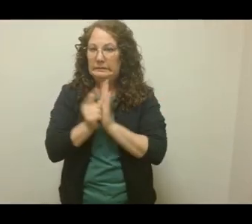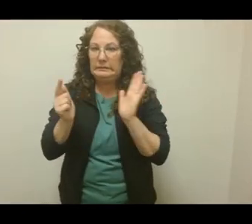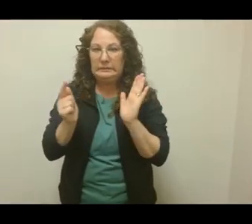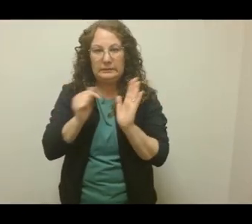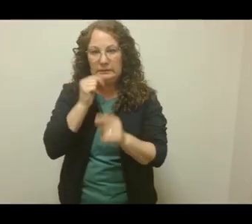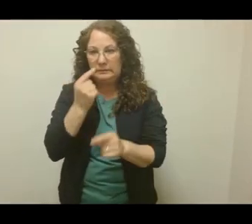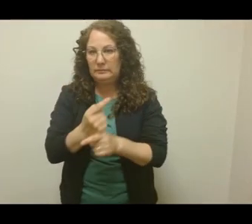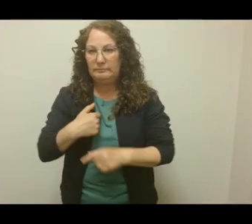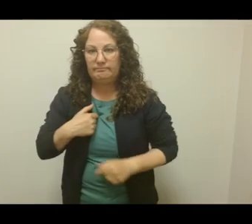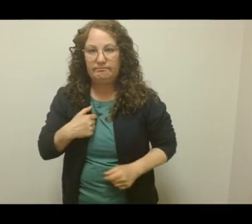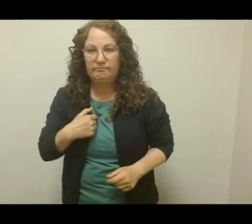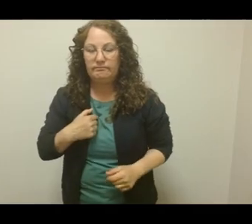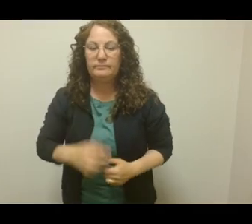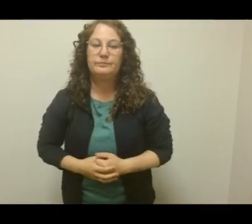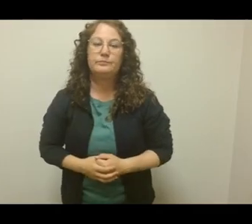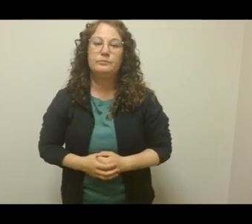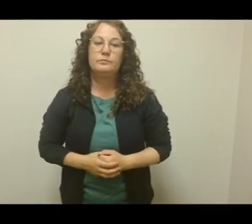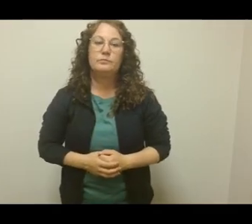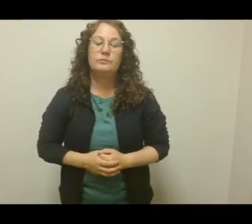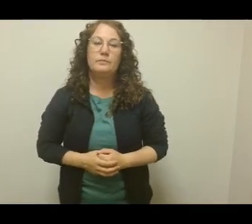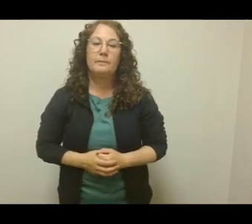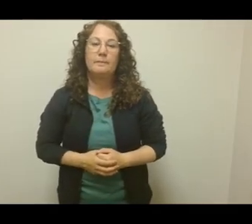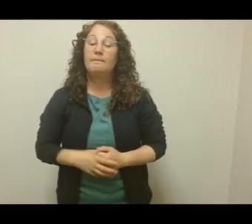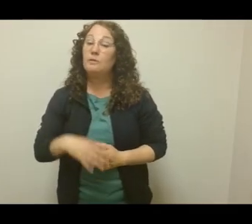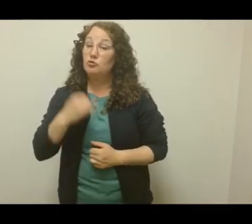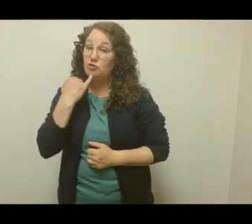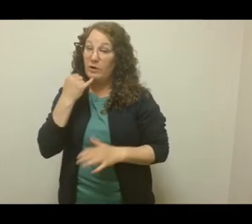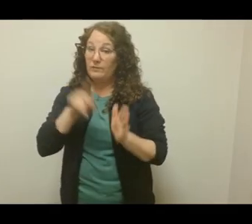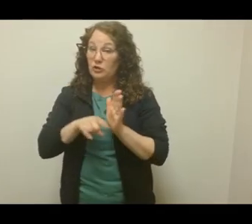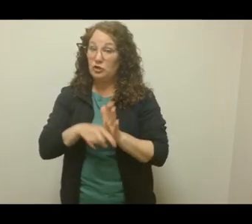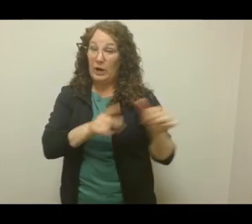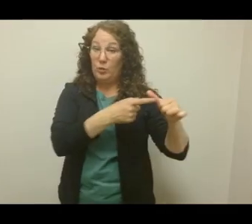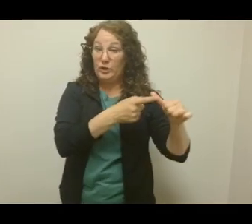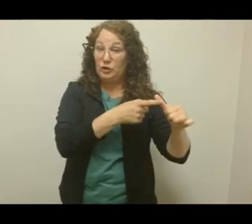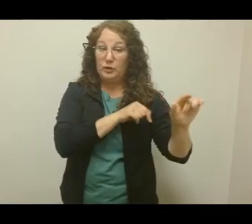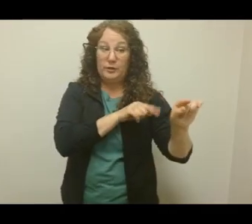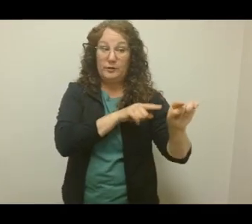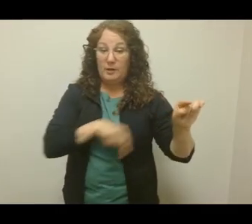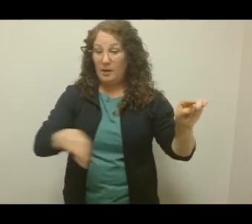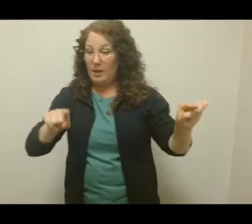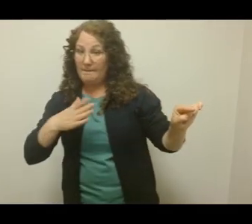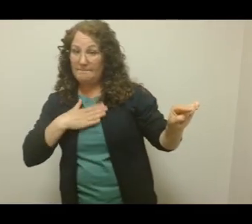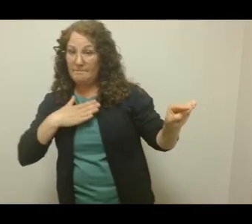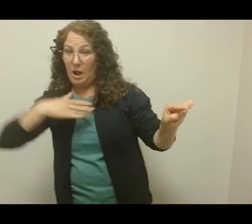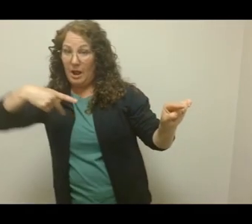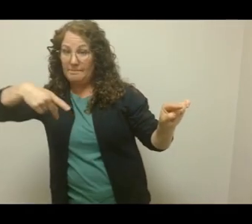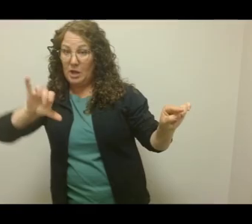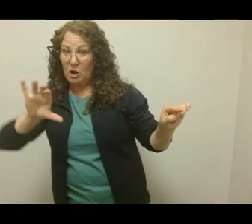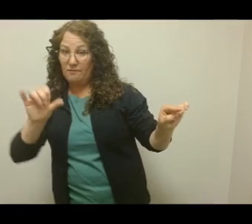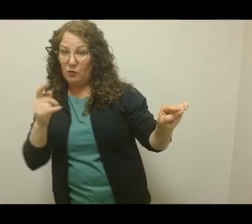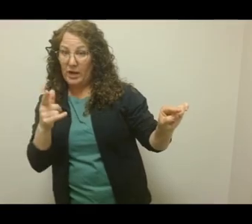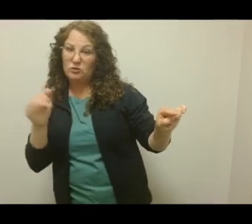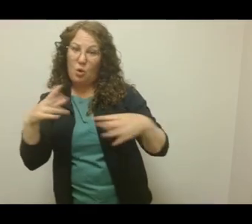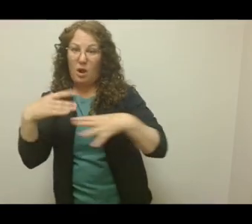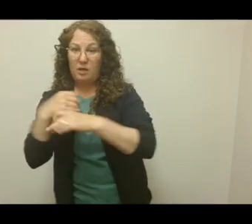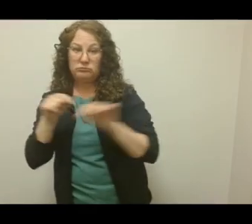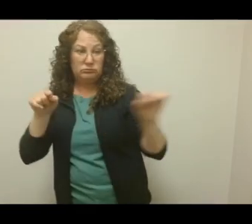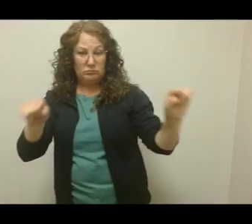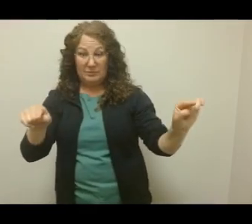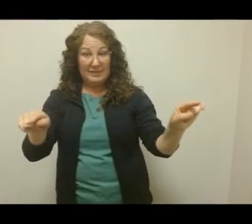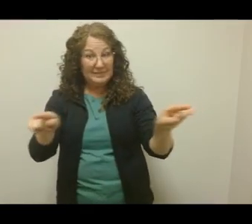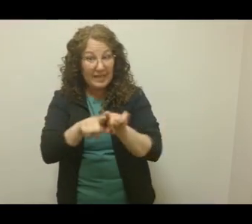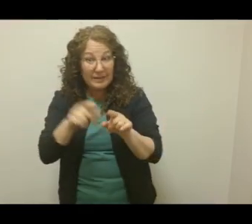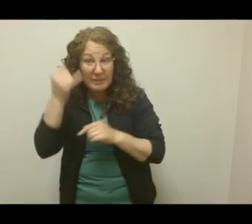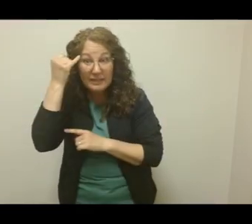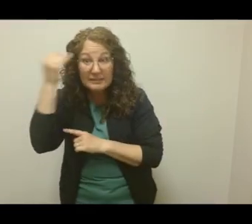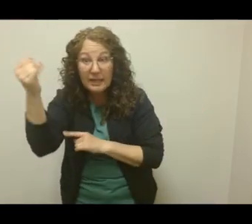before. So if I look at the original and the paraphrase, are they expressing the same idea? Have